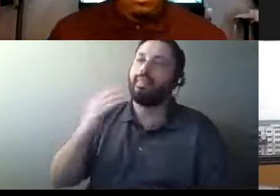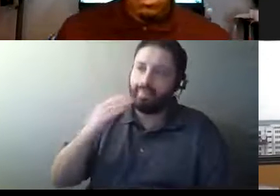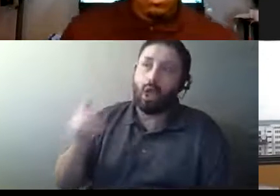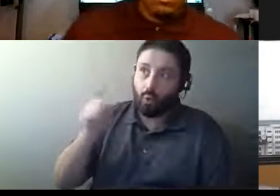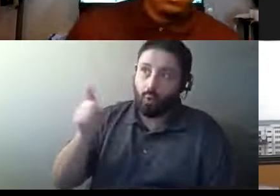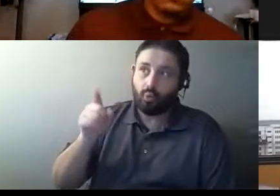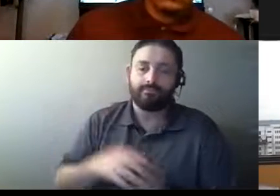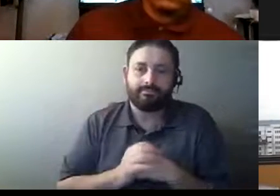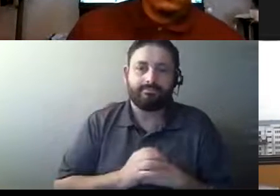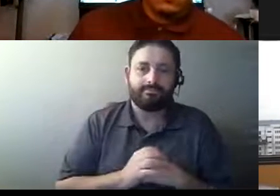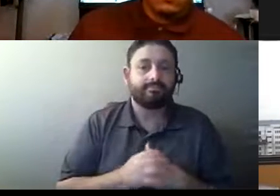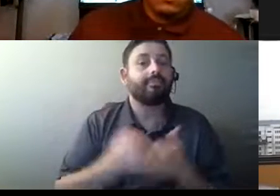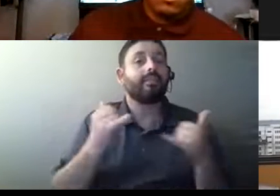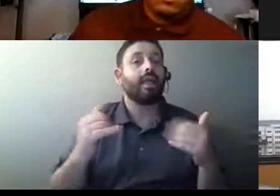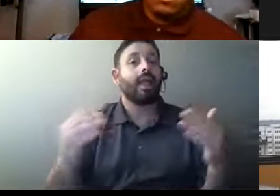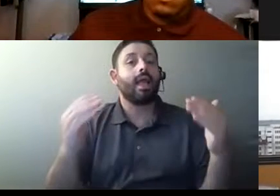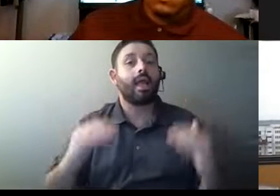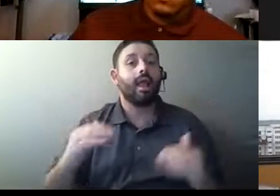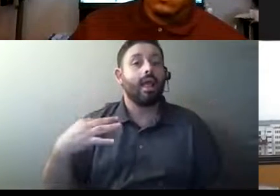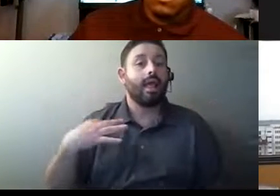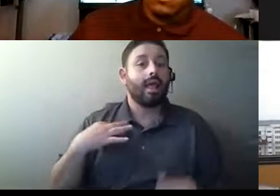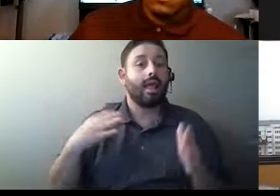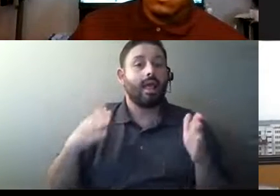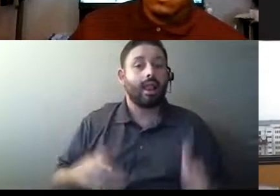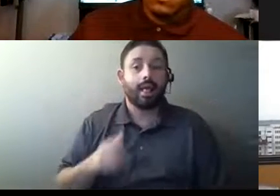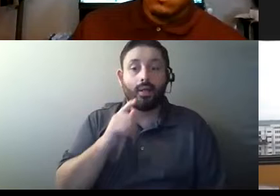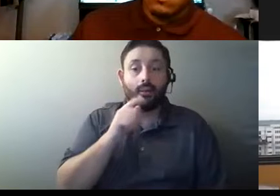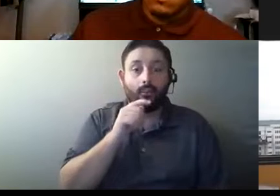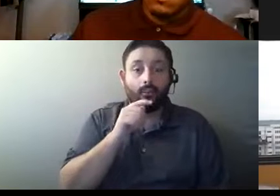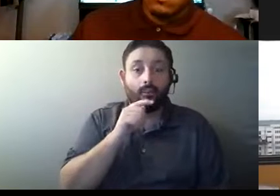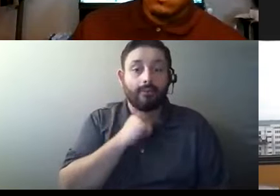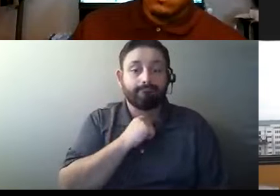And the next candidate is